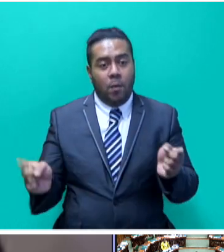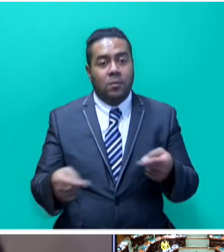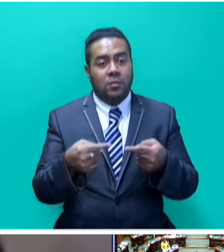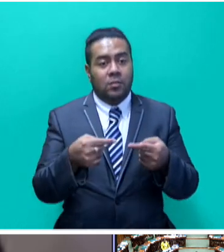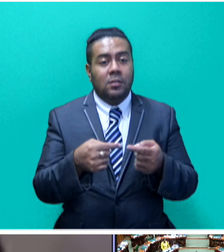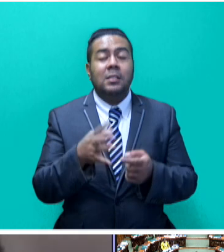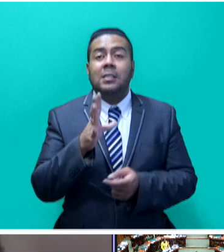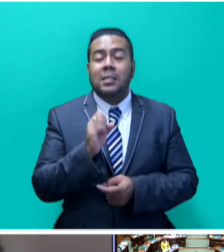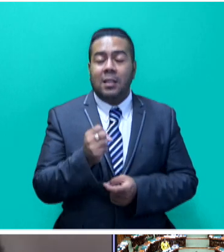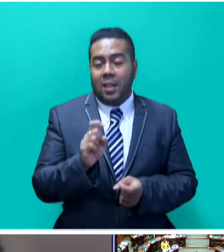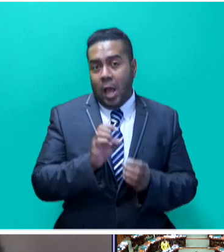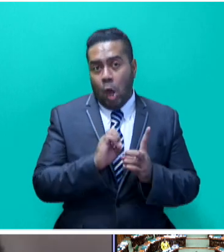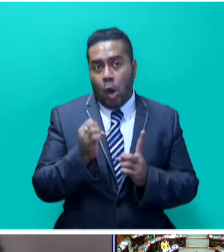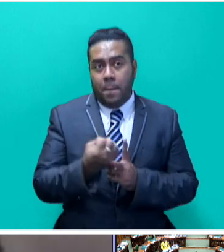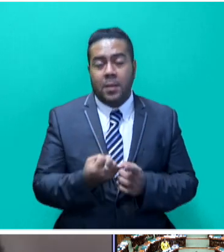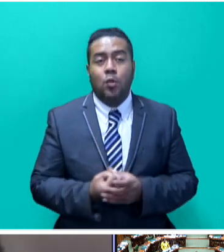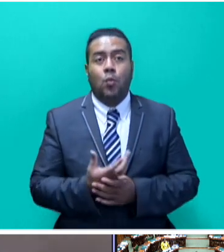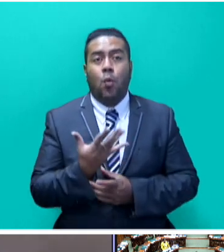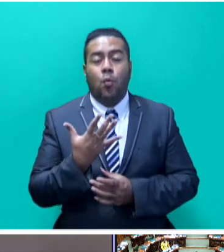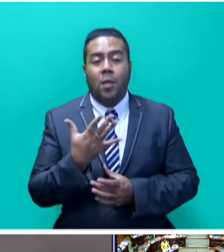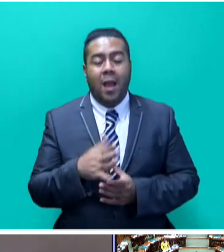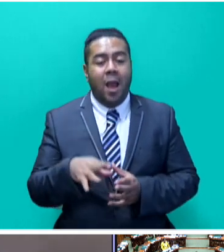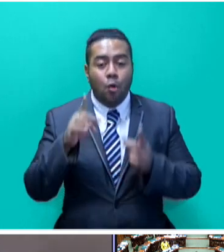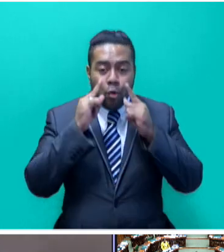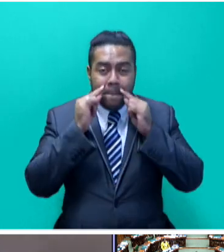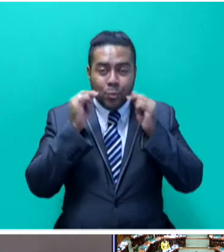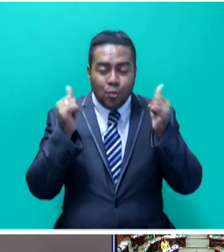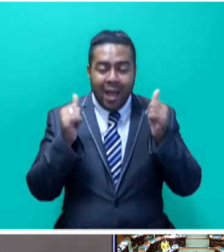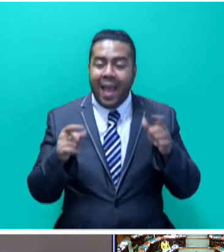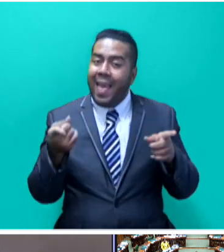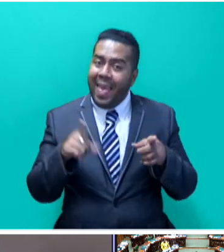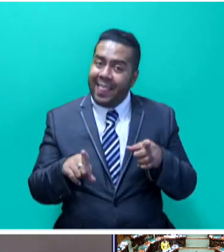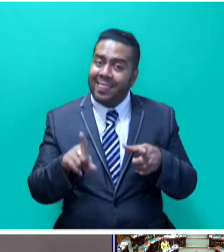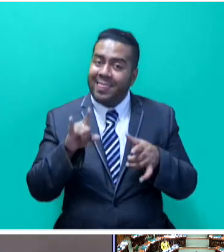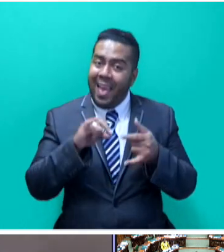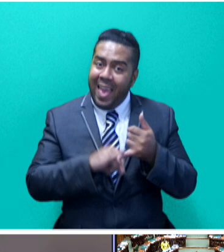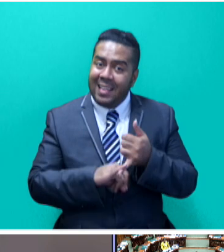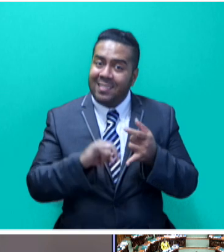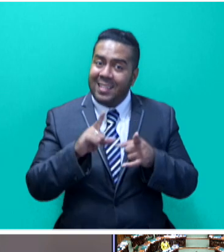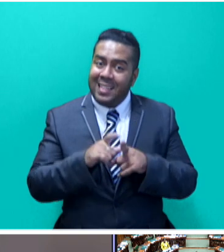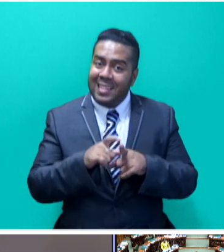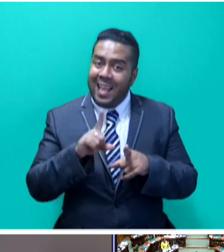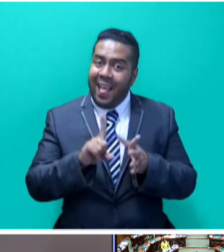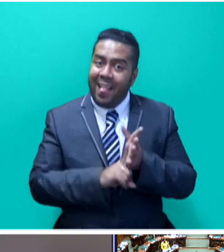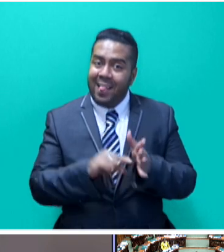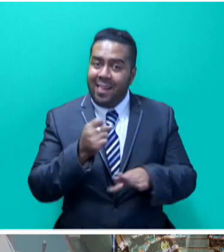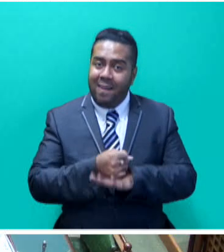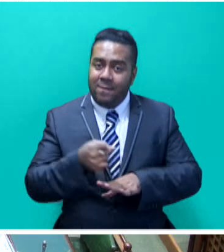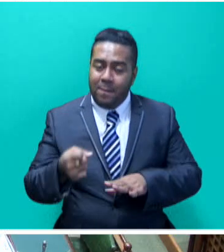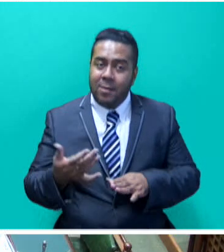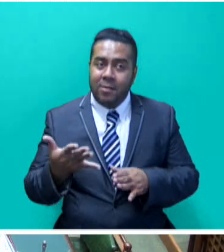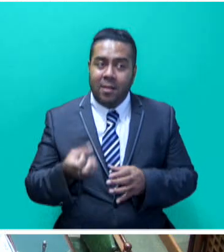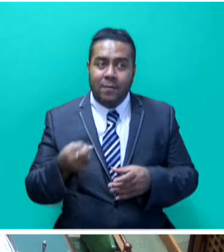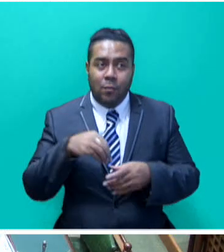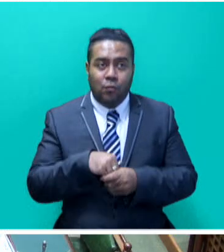that economic growth during the Rambuka and the SDL governments was higher. During the 2 decades prior to